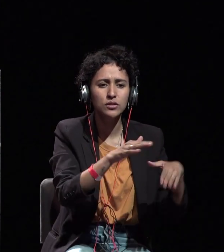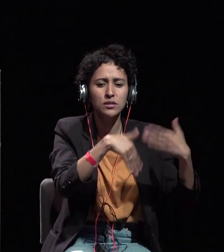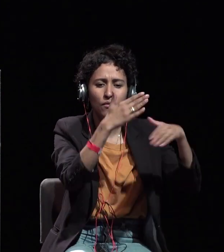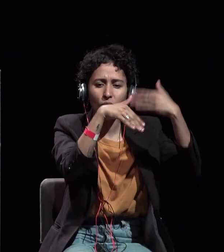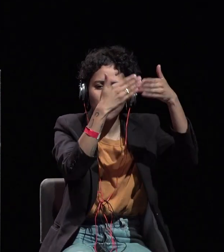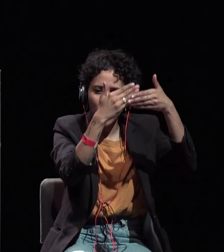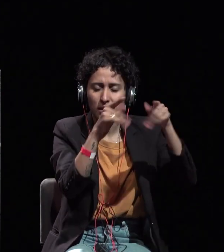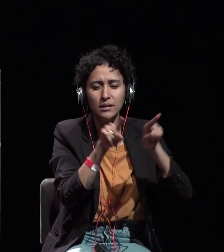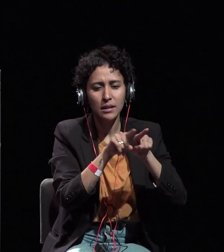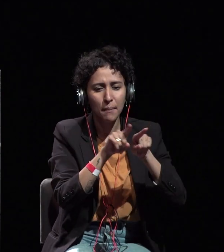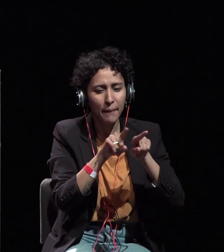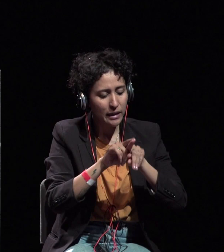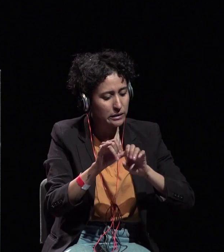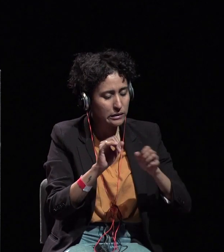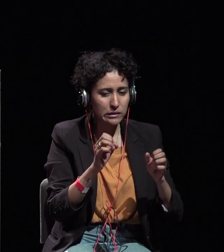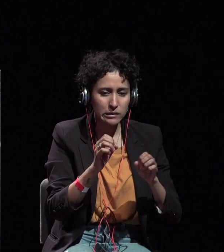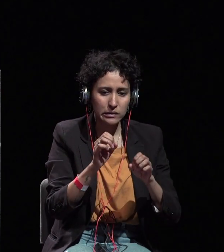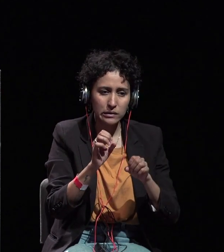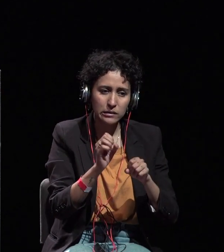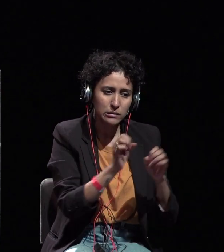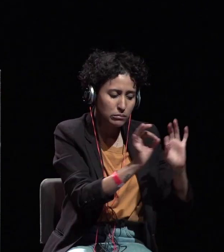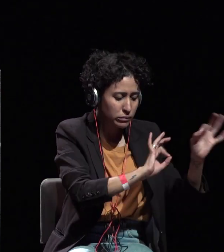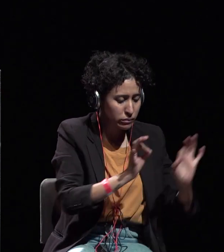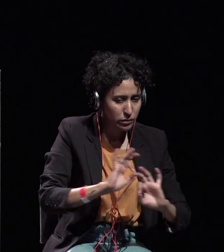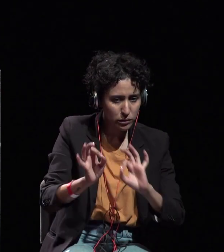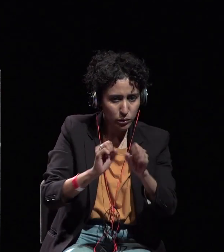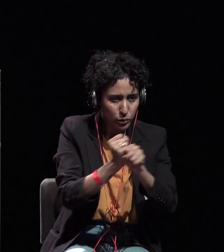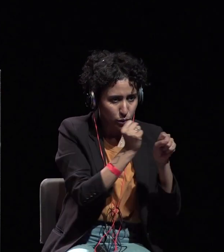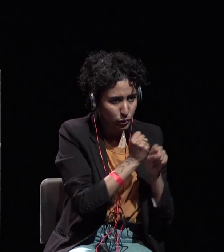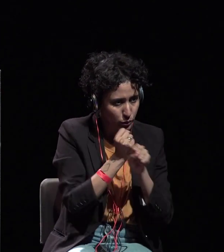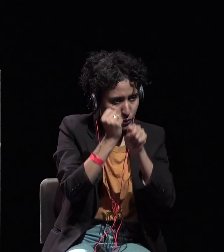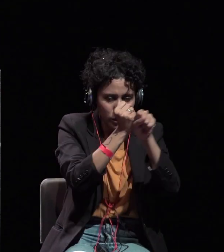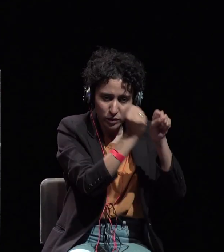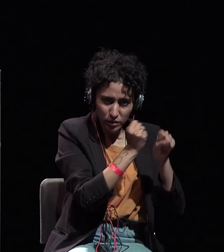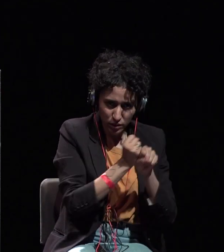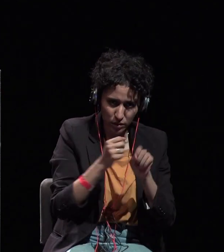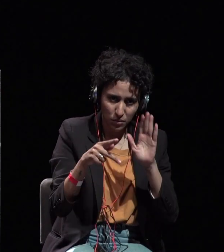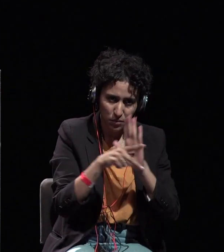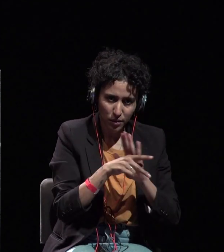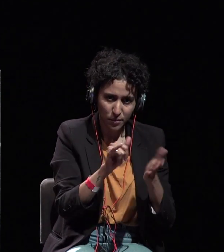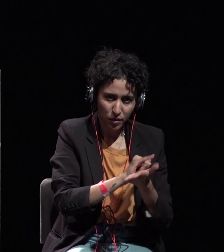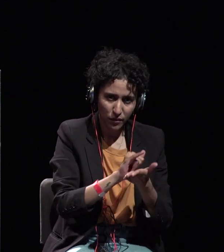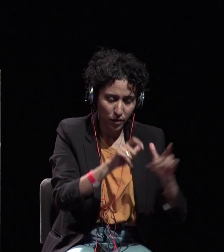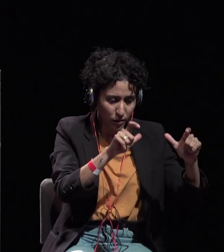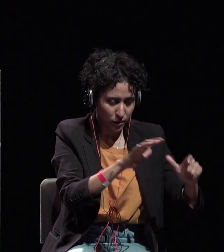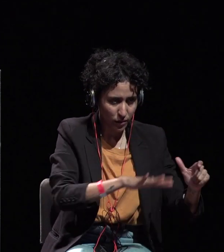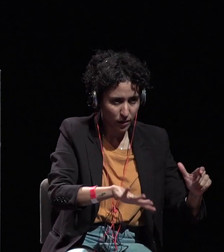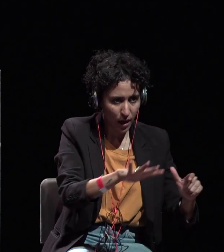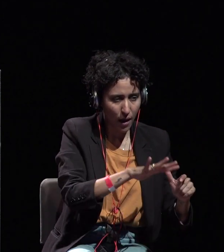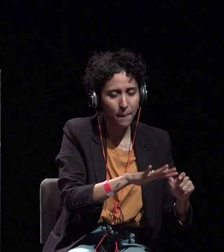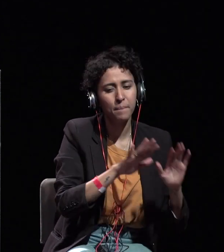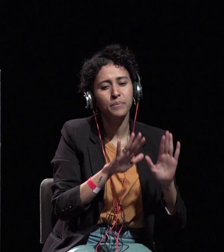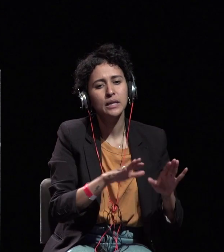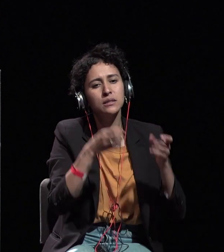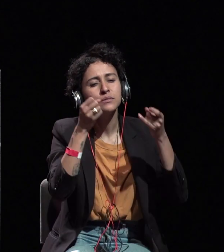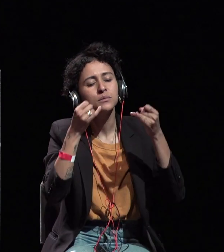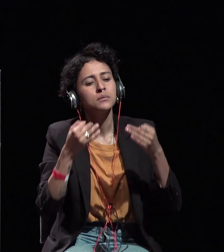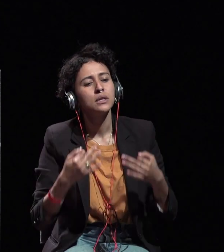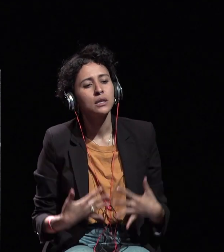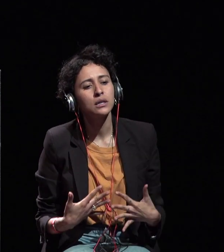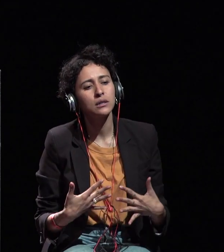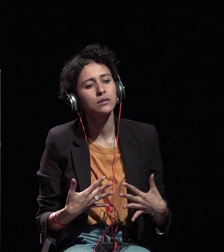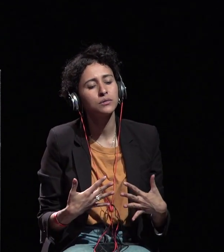in the Agitprop exhibition. Museums and institutions have a history of absorbing social movements as a way